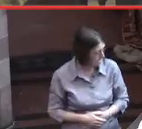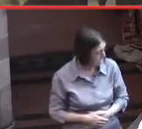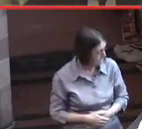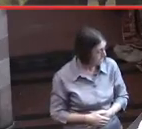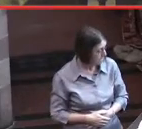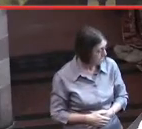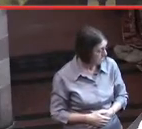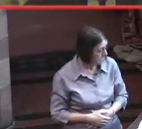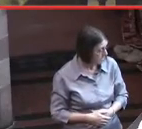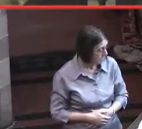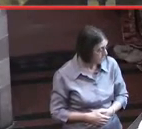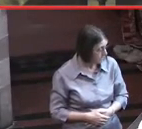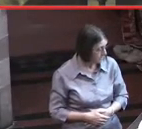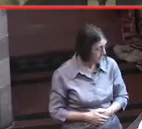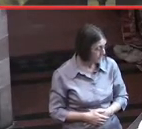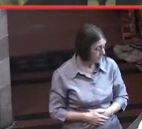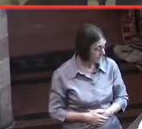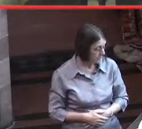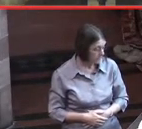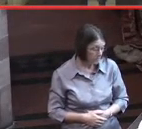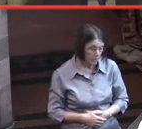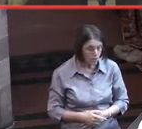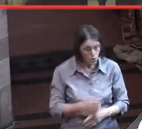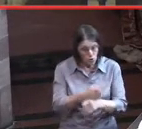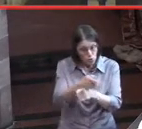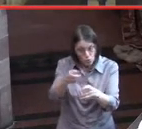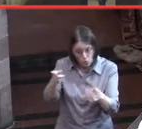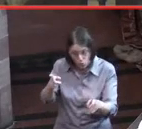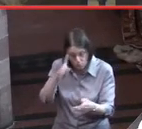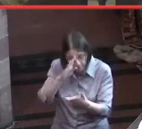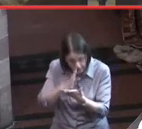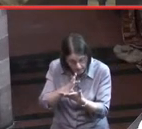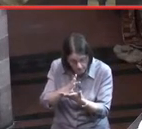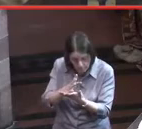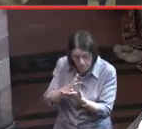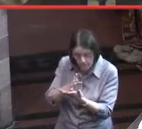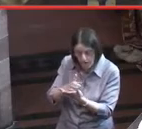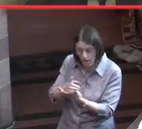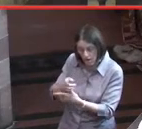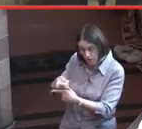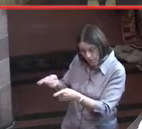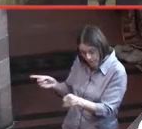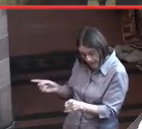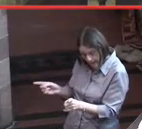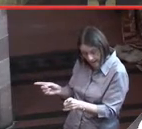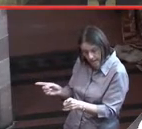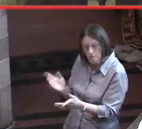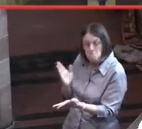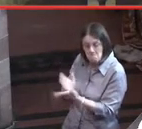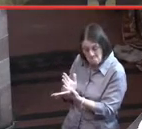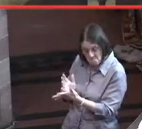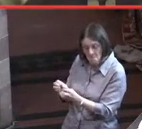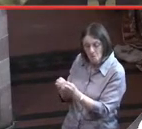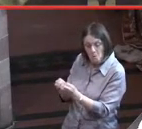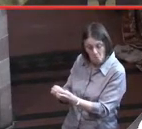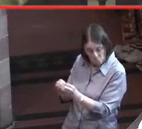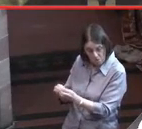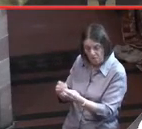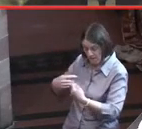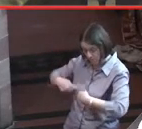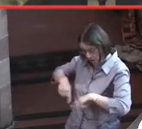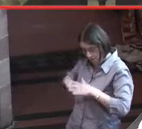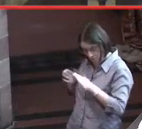Do you believe and trust that they are by God's grace worthy to be